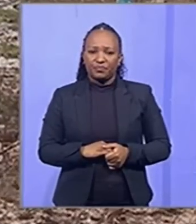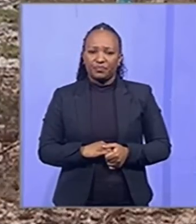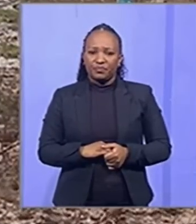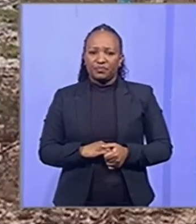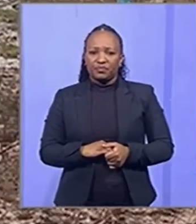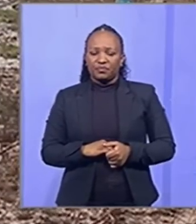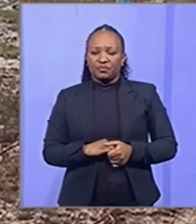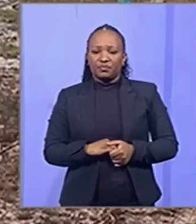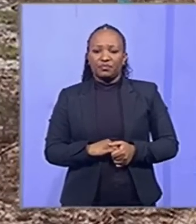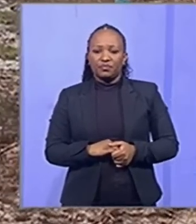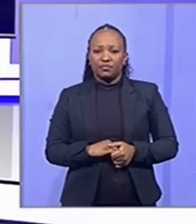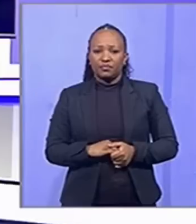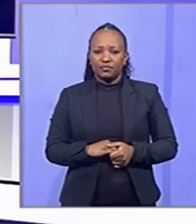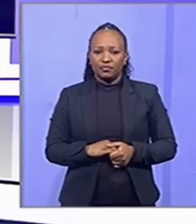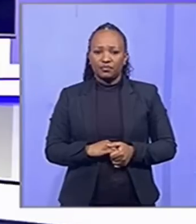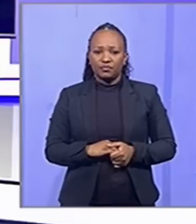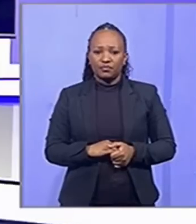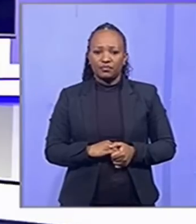News, Ventersdorp.